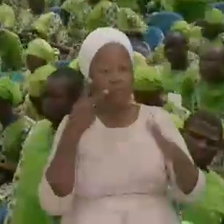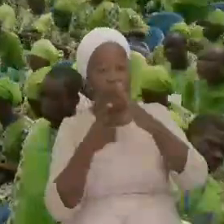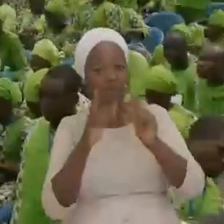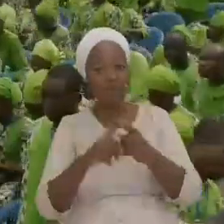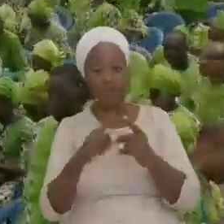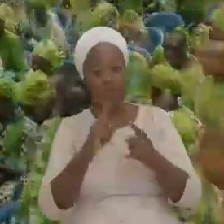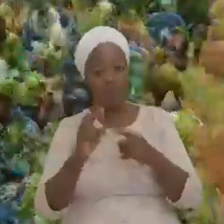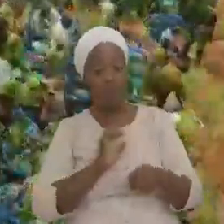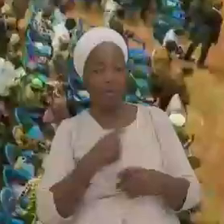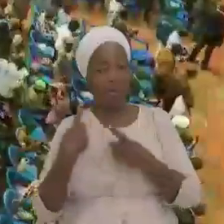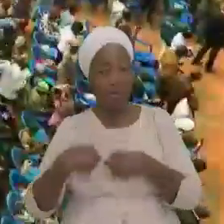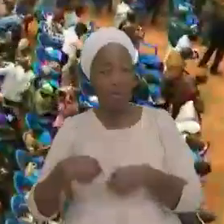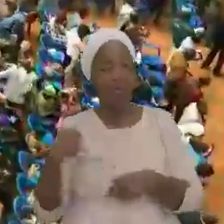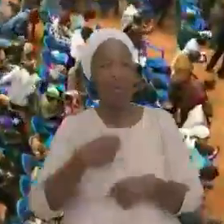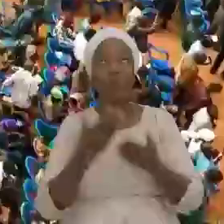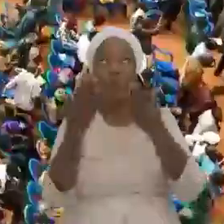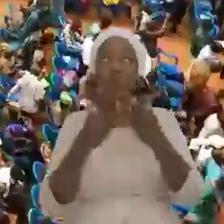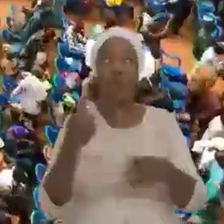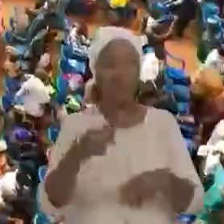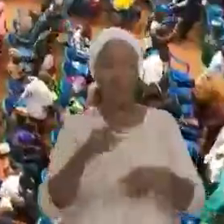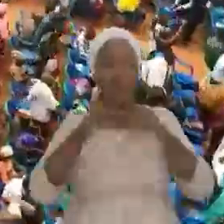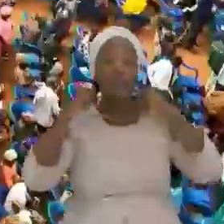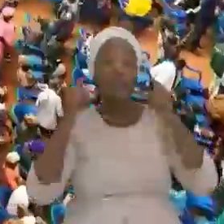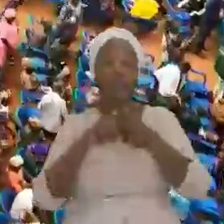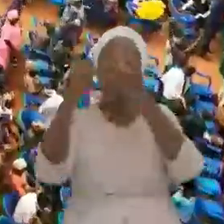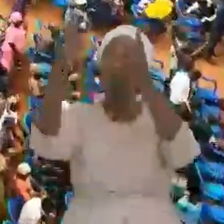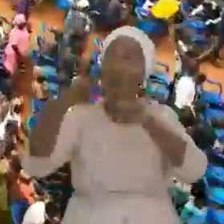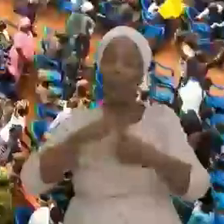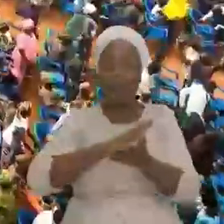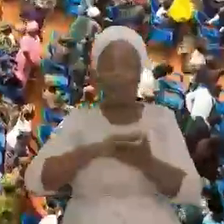Or want the priest to come and cleanse our temple.